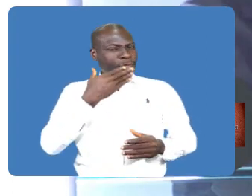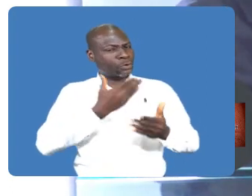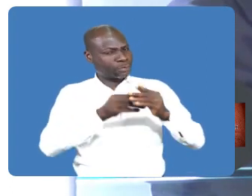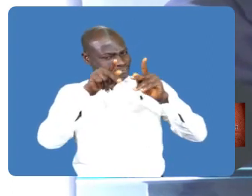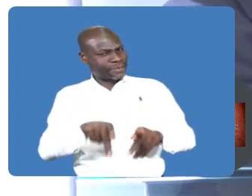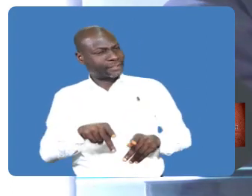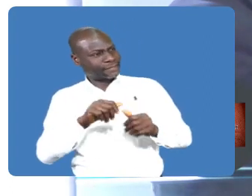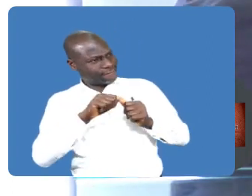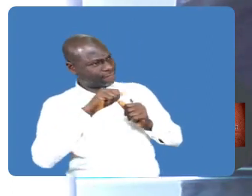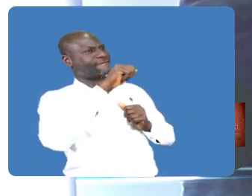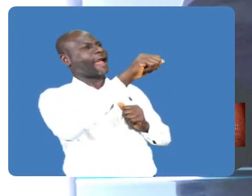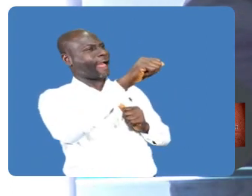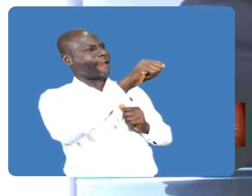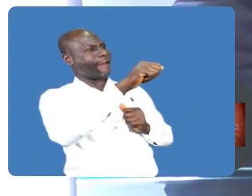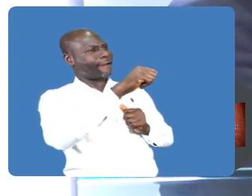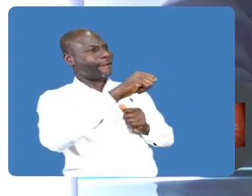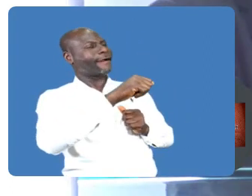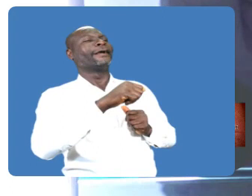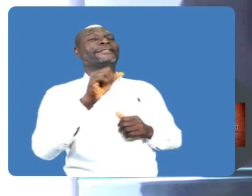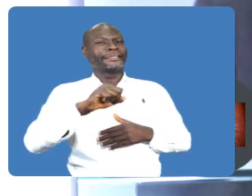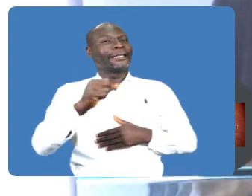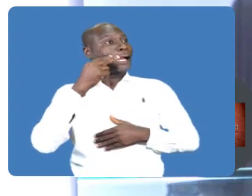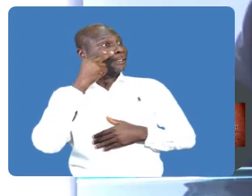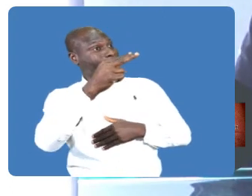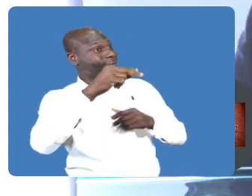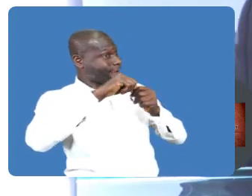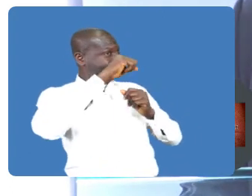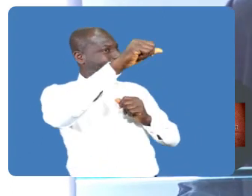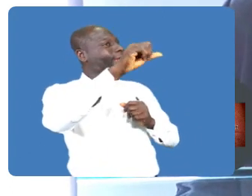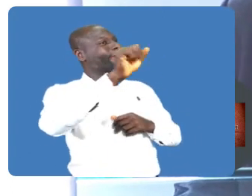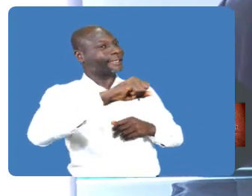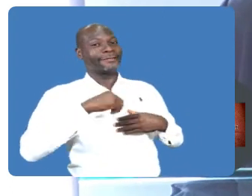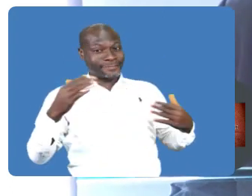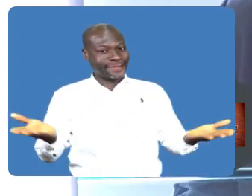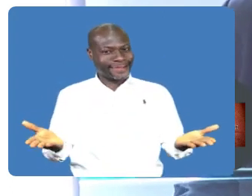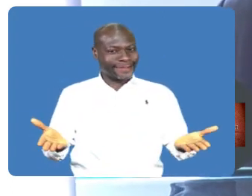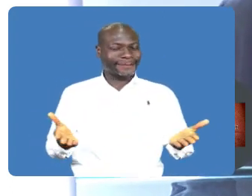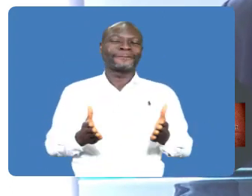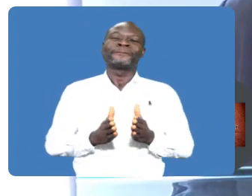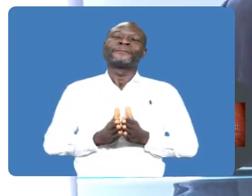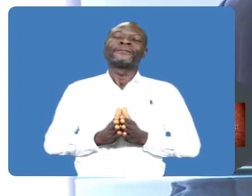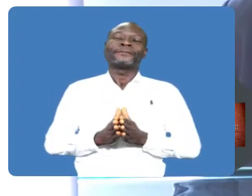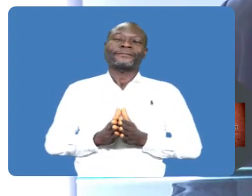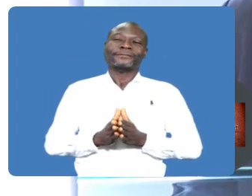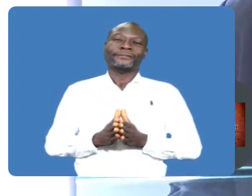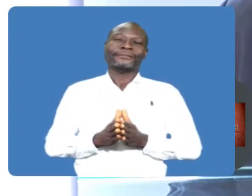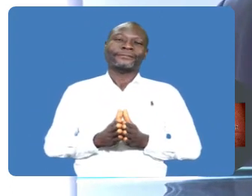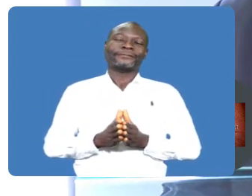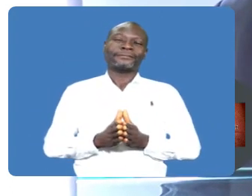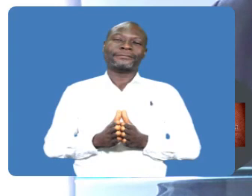good person from afar. And I saw him from afar. And I'm here.